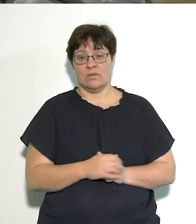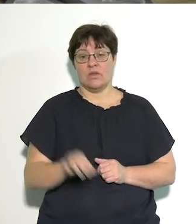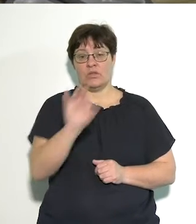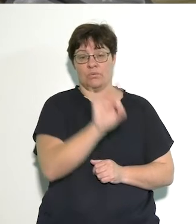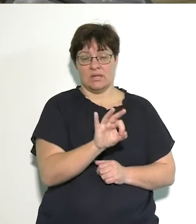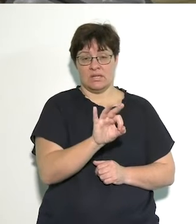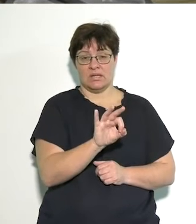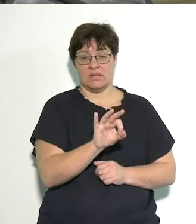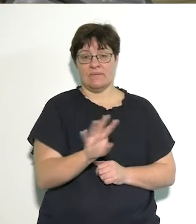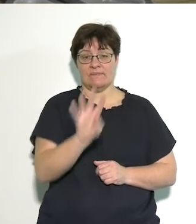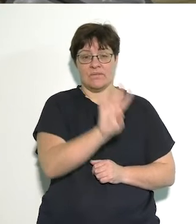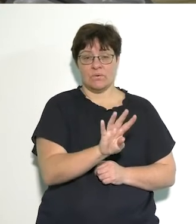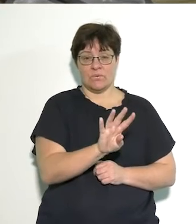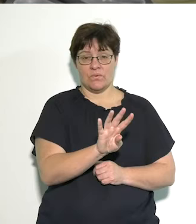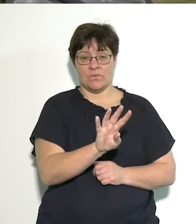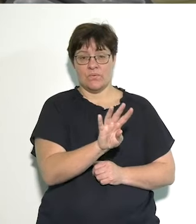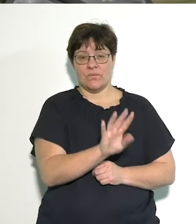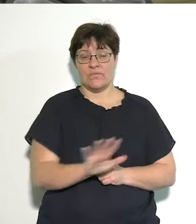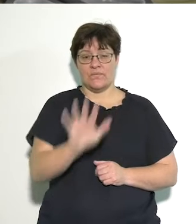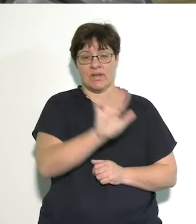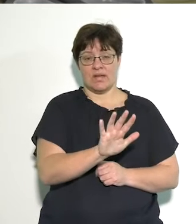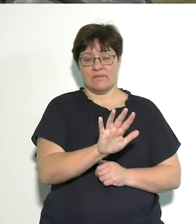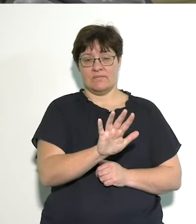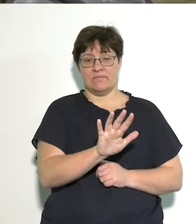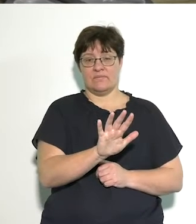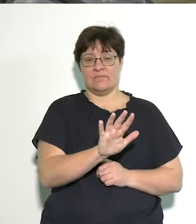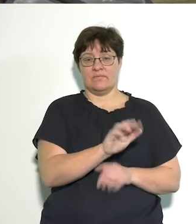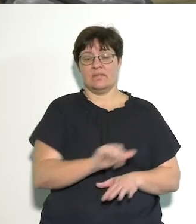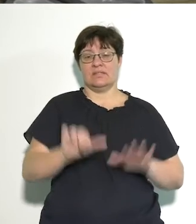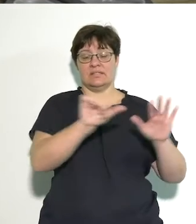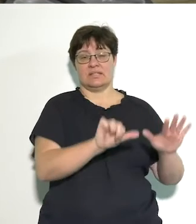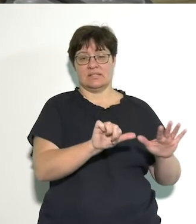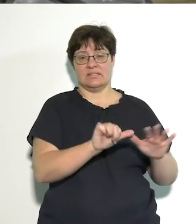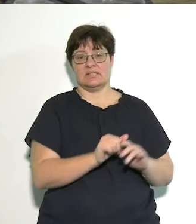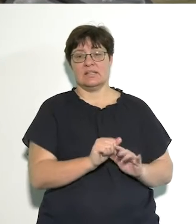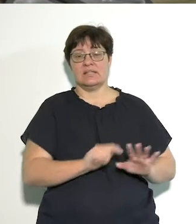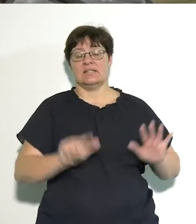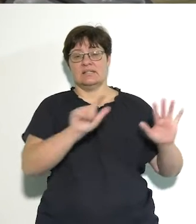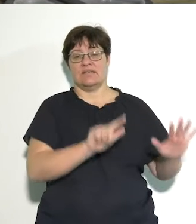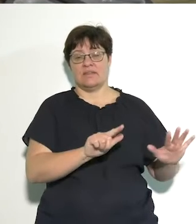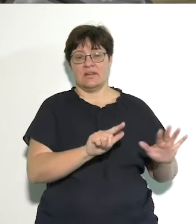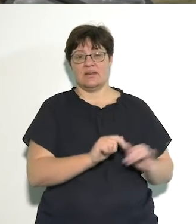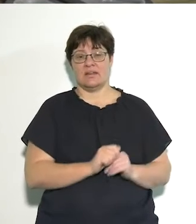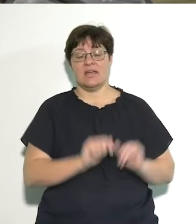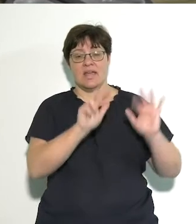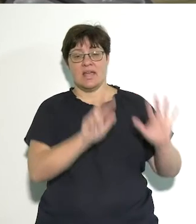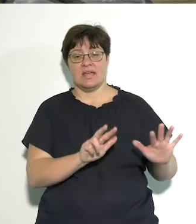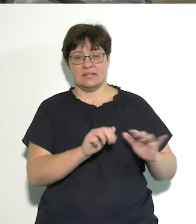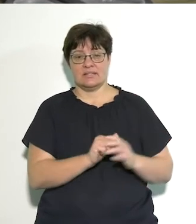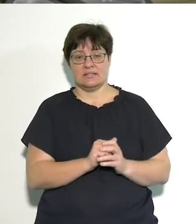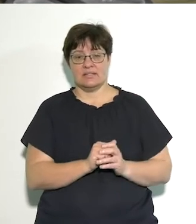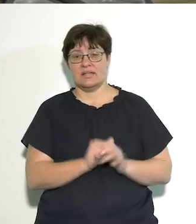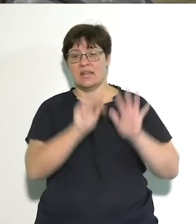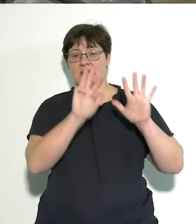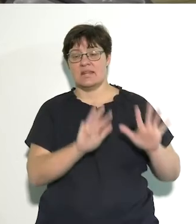2, 3, 4, 5, 6, 7,